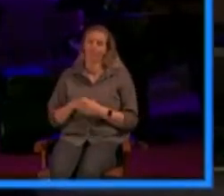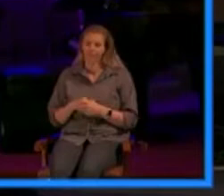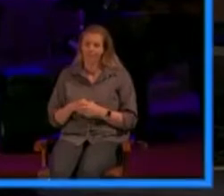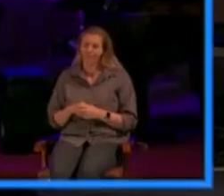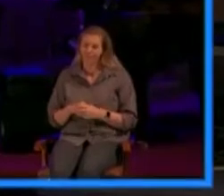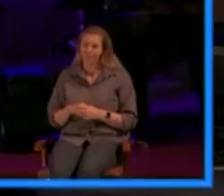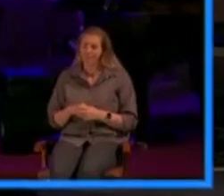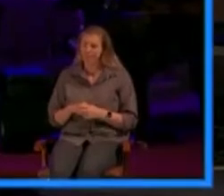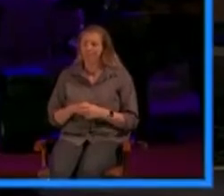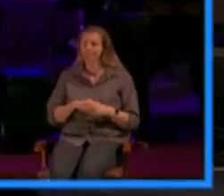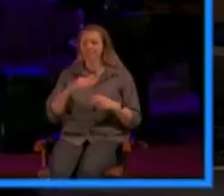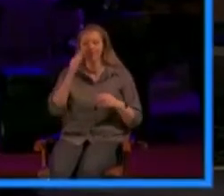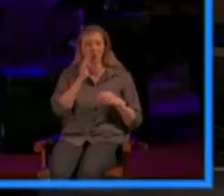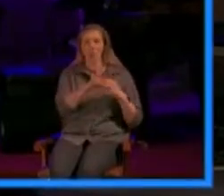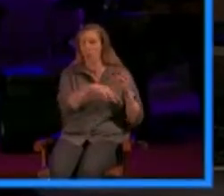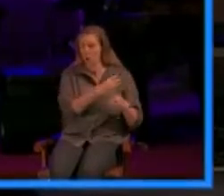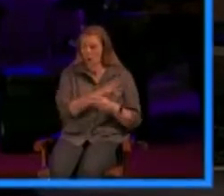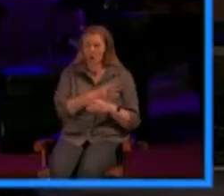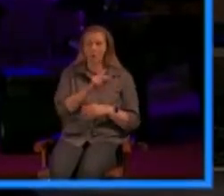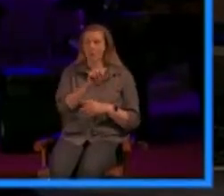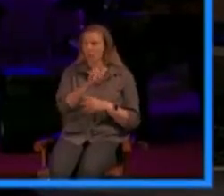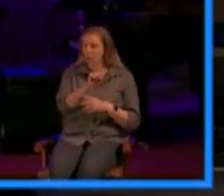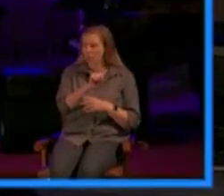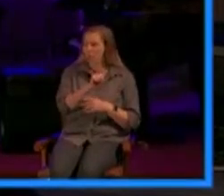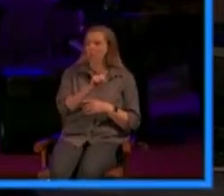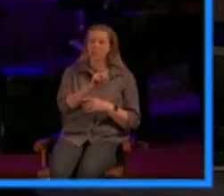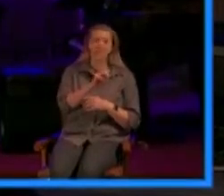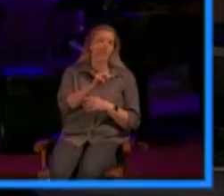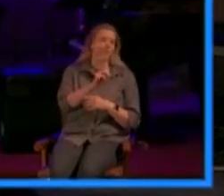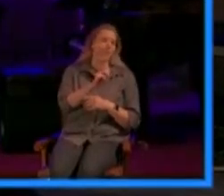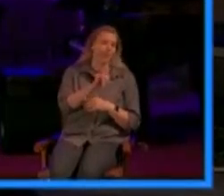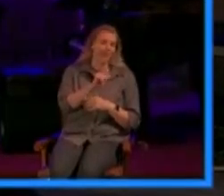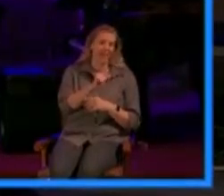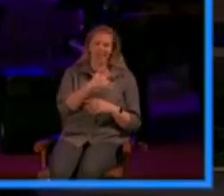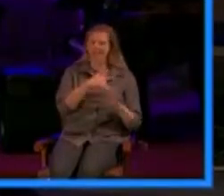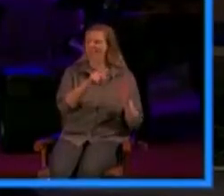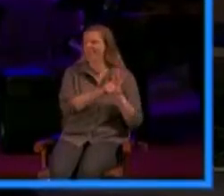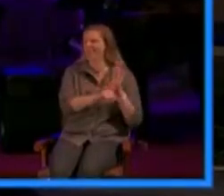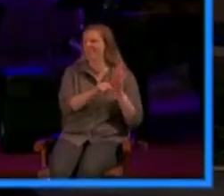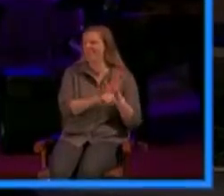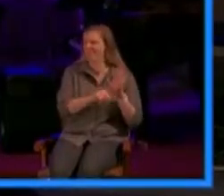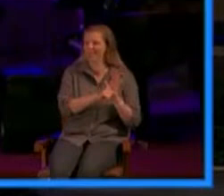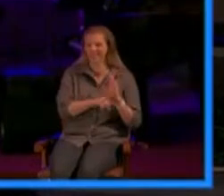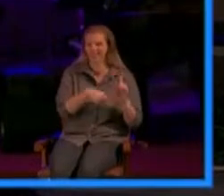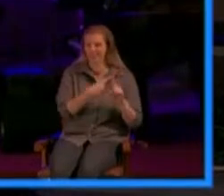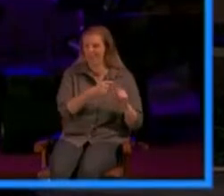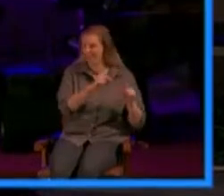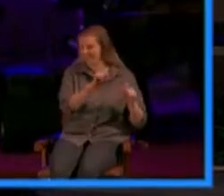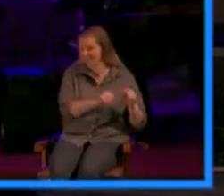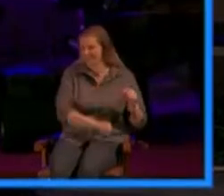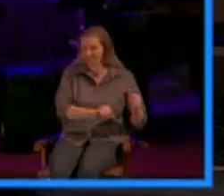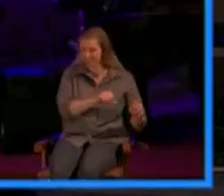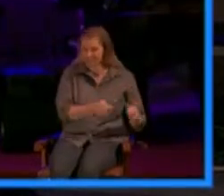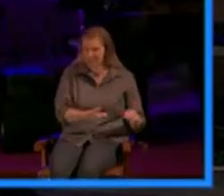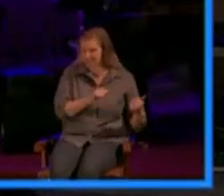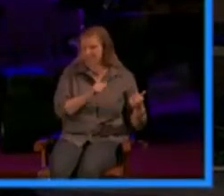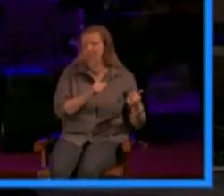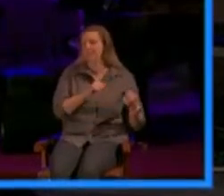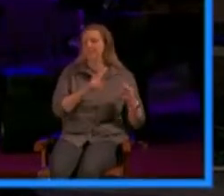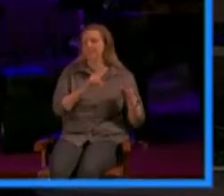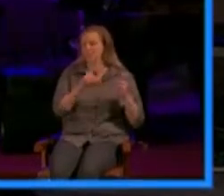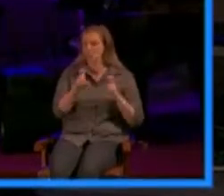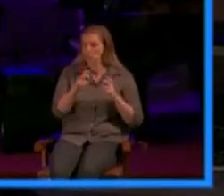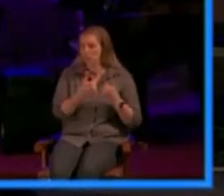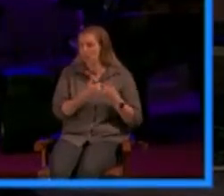world, the secular media and social media about Southern Baptist and all the issues and challenges, and there are some that we